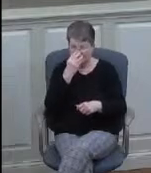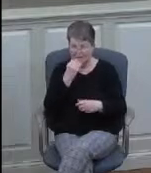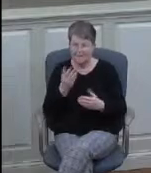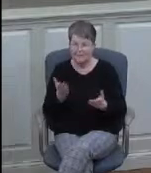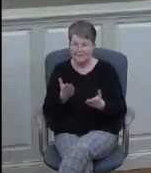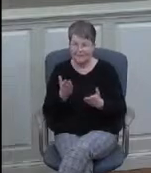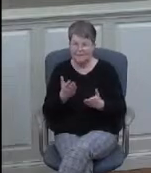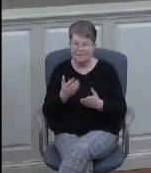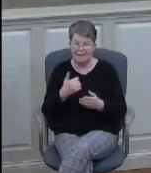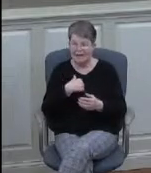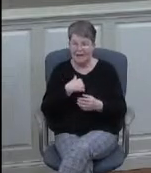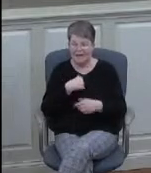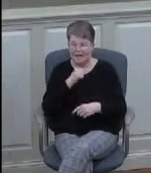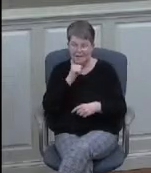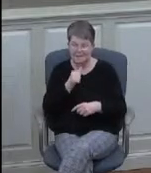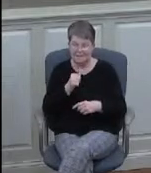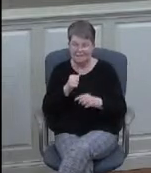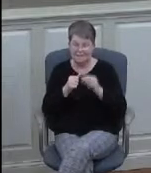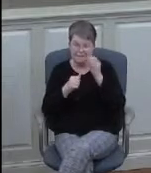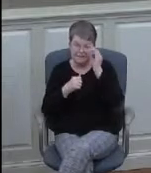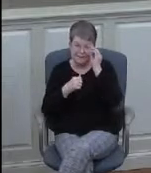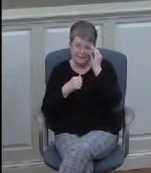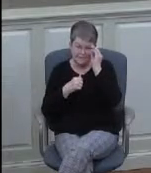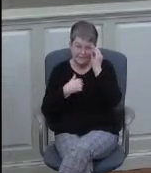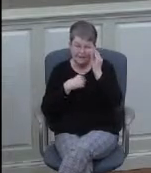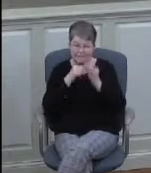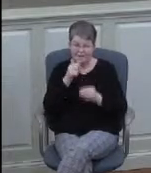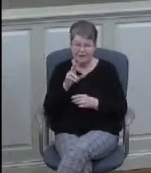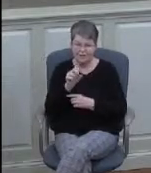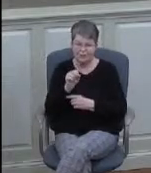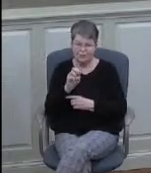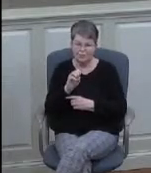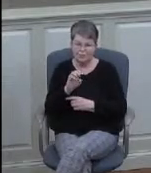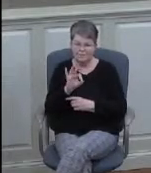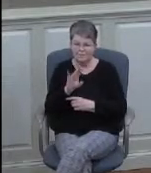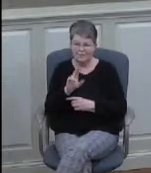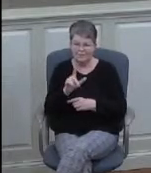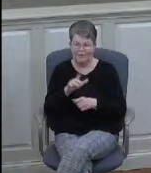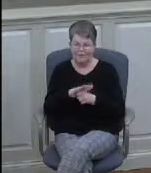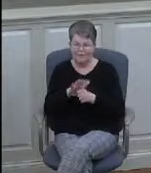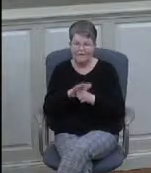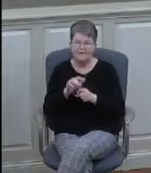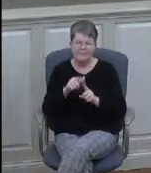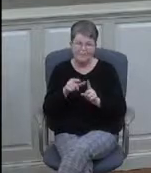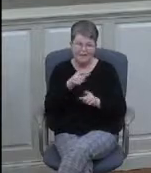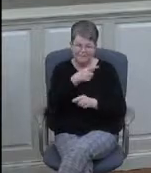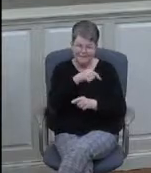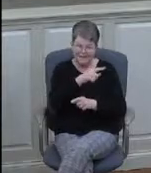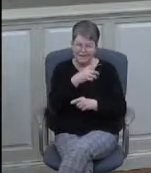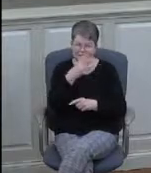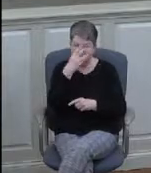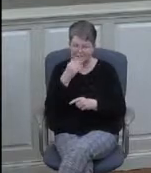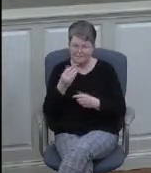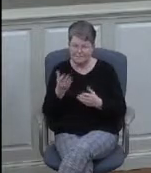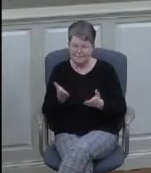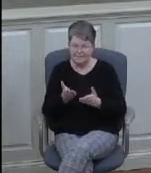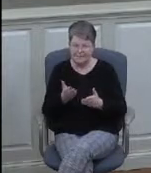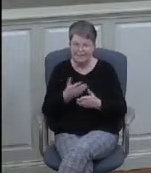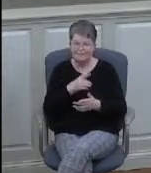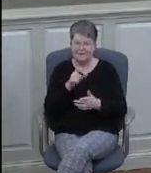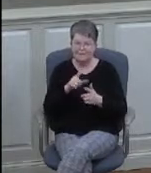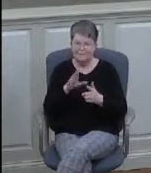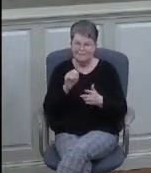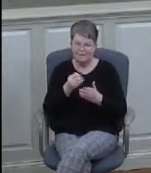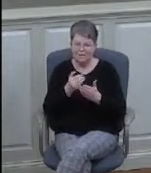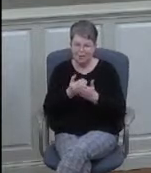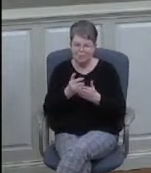mean, I didn't, but I'm not useful enough to have to do that for this kind of thing. But they were sleeping here. They needed to be, you know, they needed to be nearby